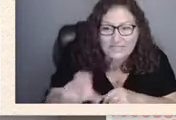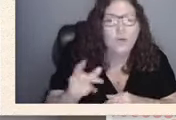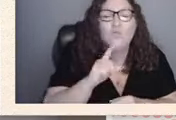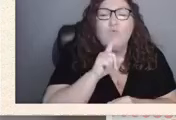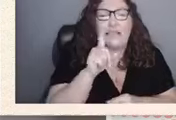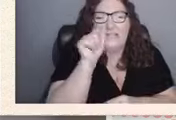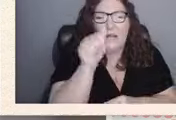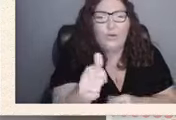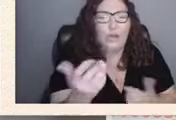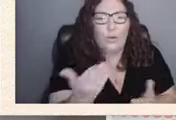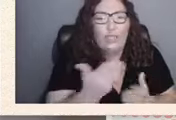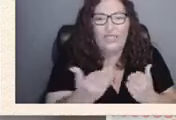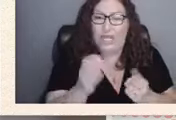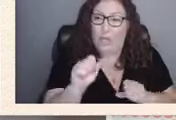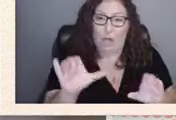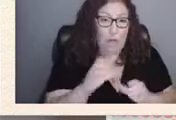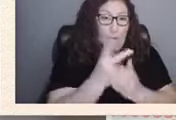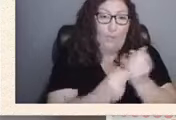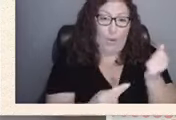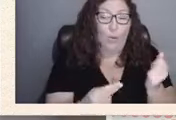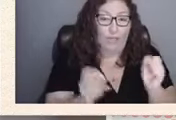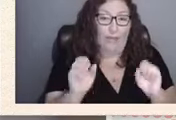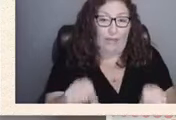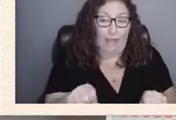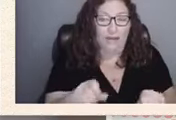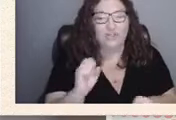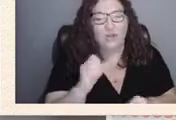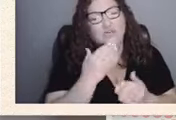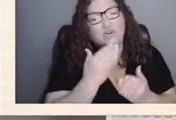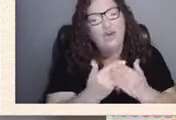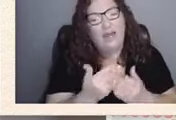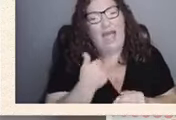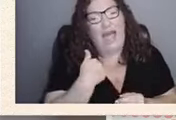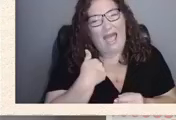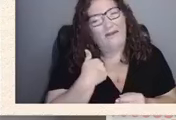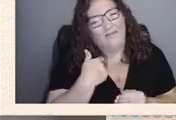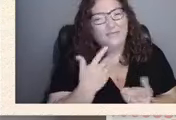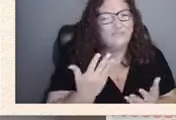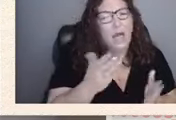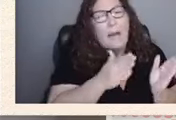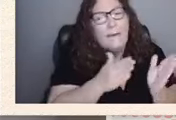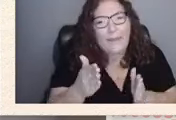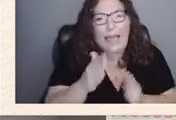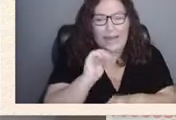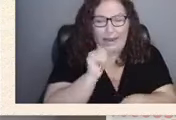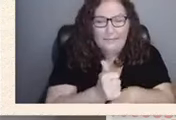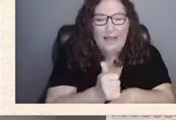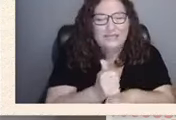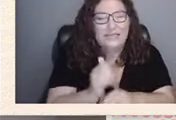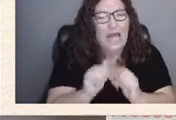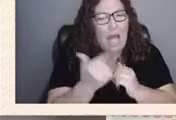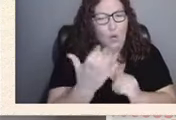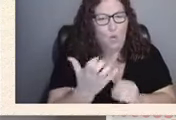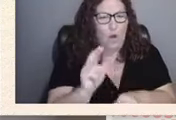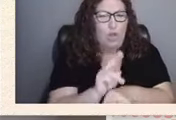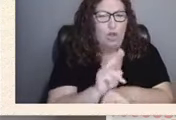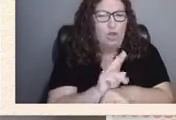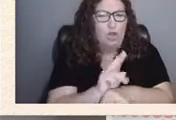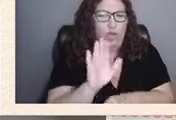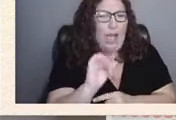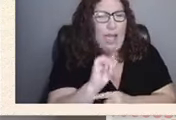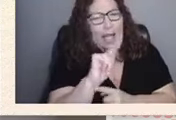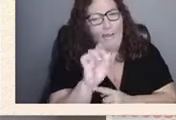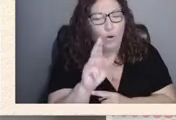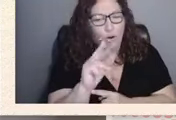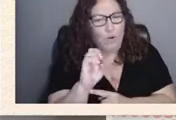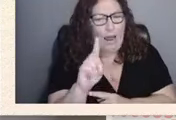thing is, you can do both. And so it's just good to have kind of a plan in place on how you want to utilize your ABLE United account and make